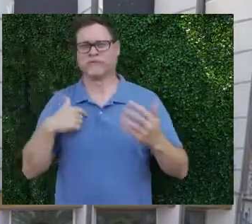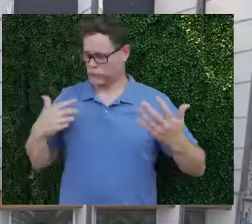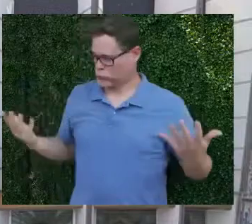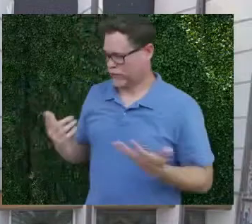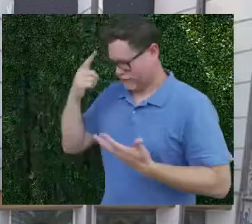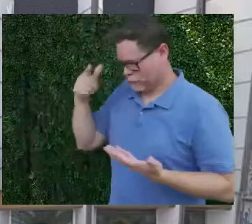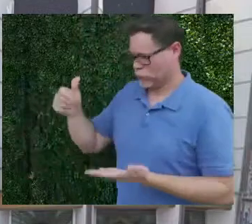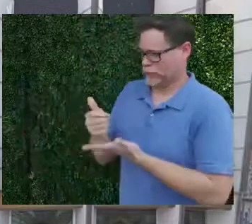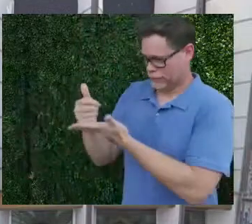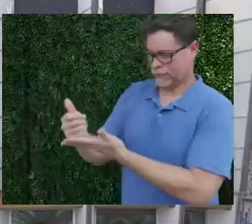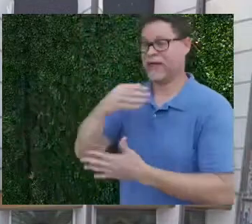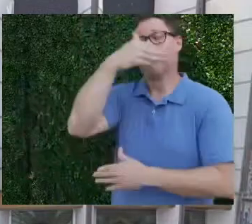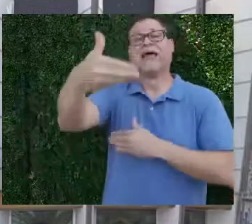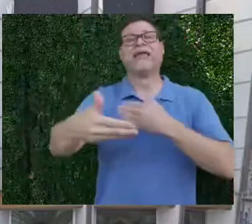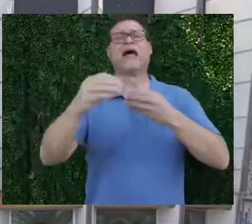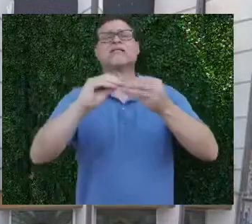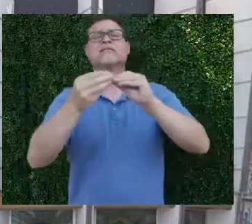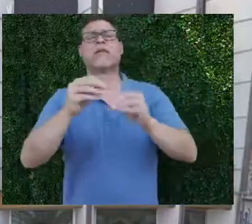The next number,